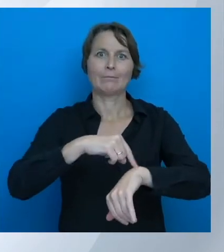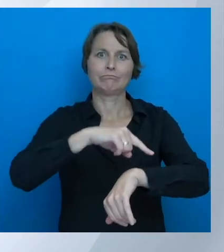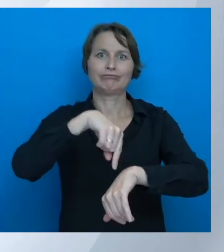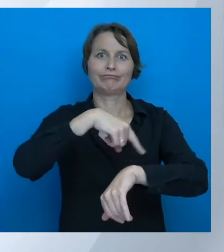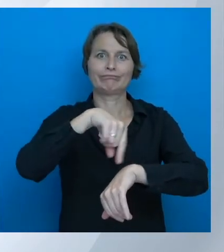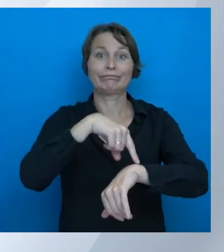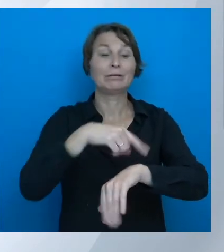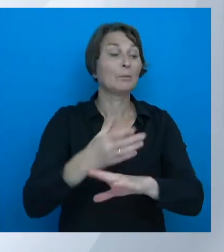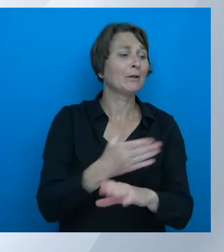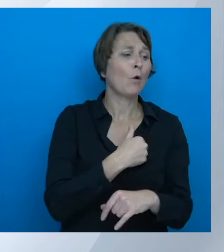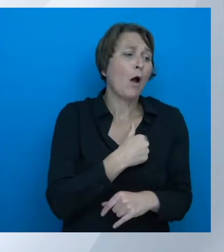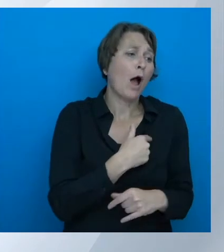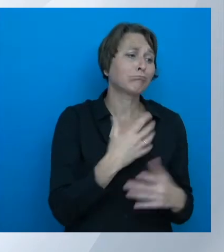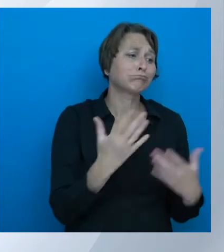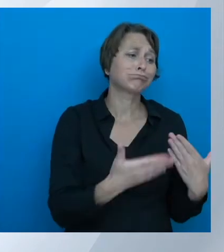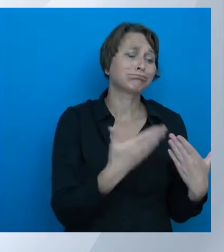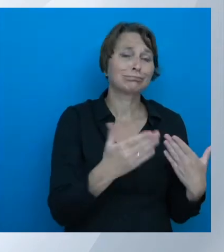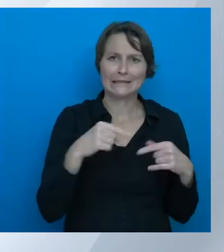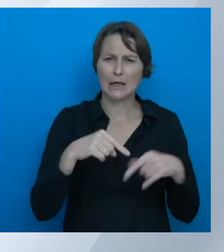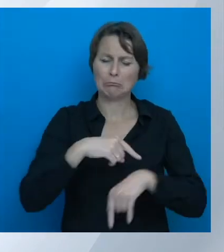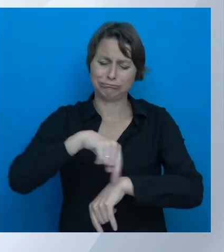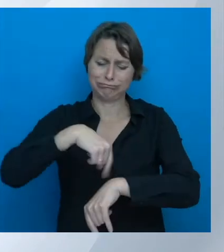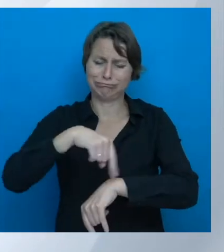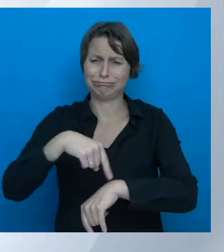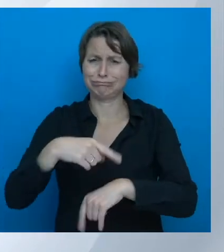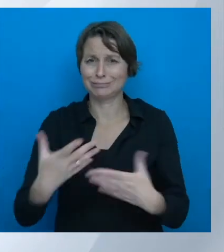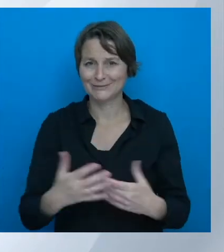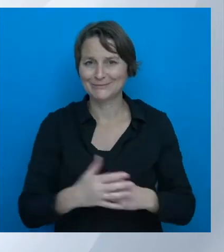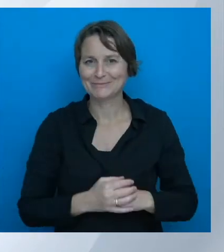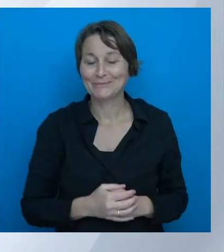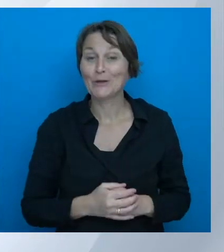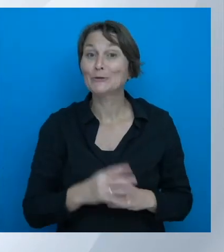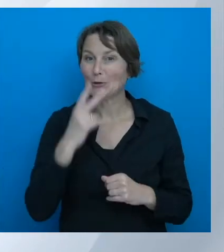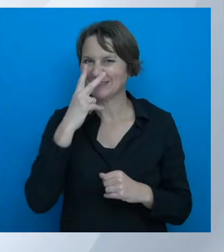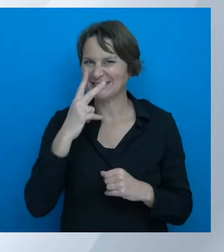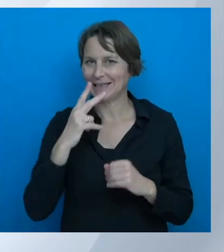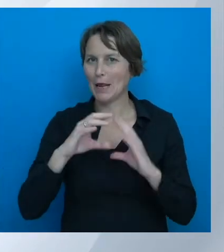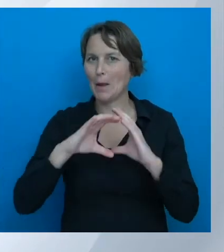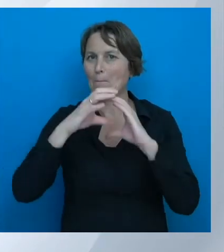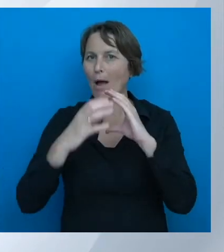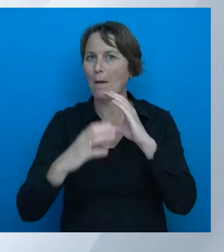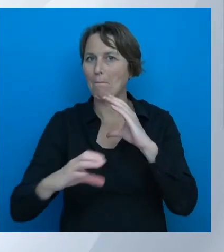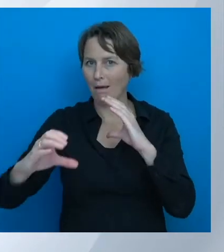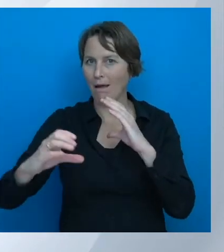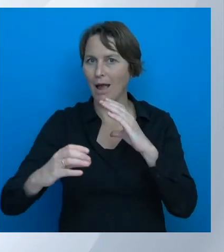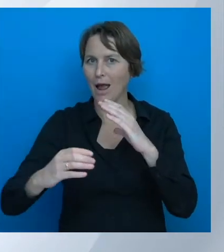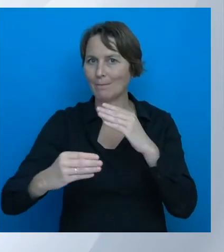And our pipeline's building again. Now, that is all that we need to do in our